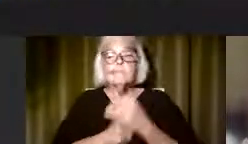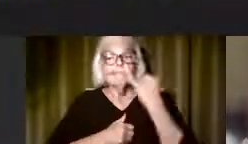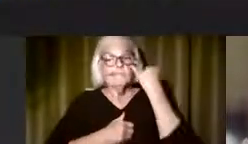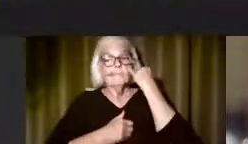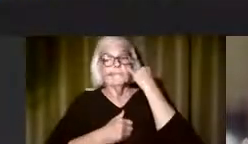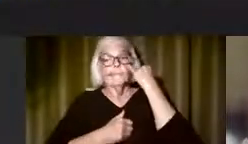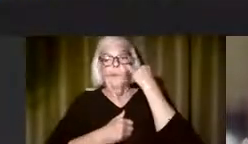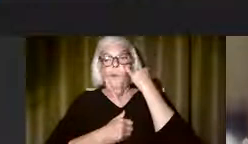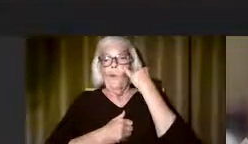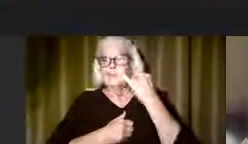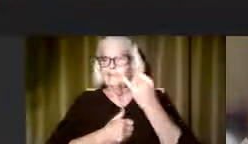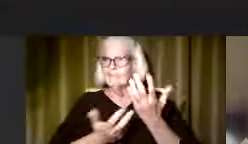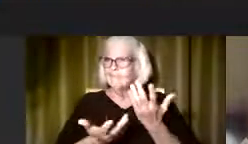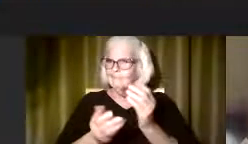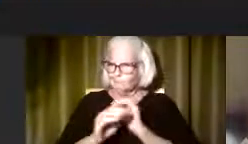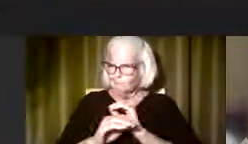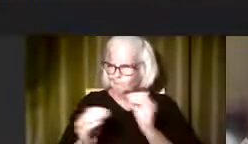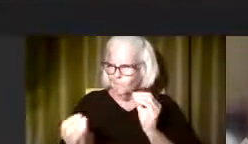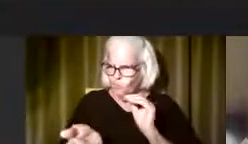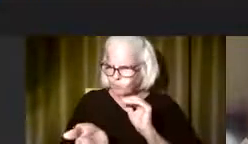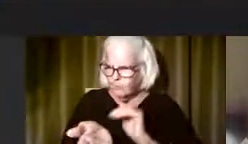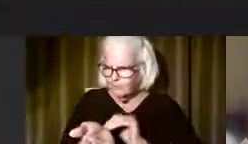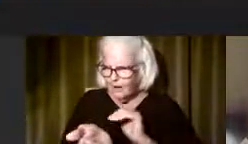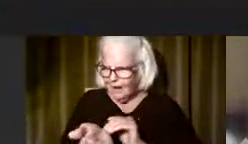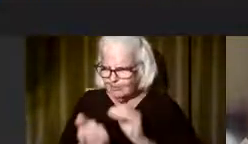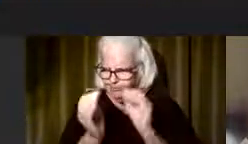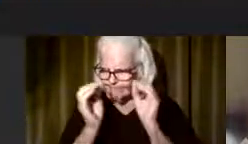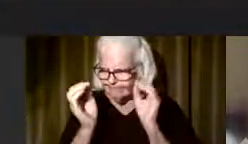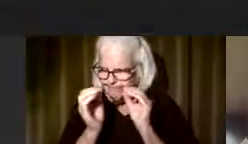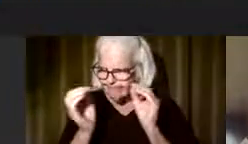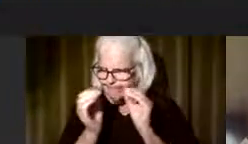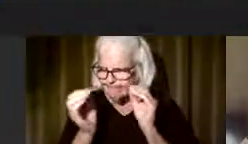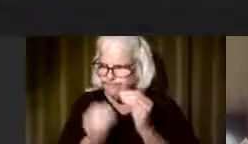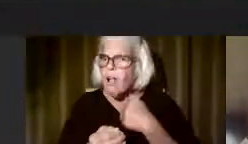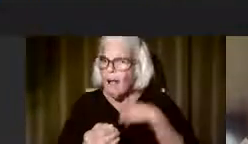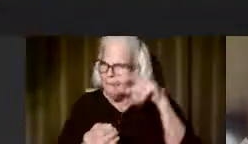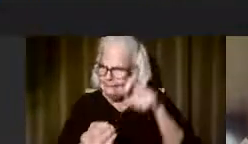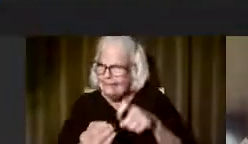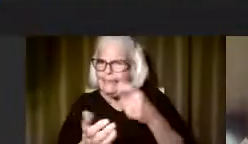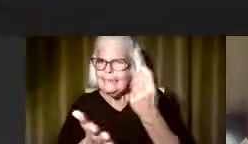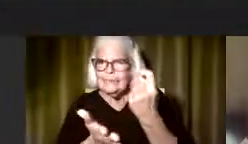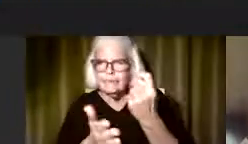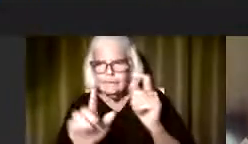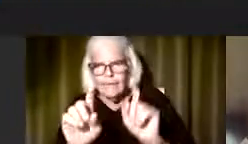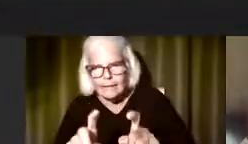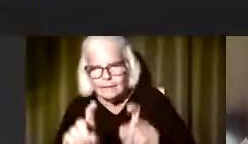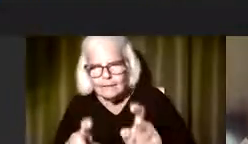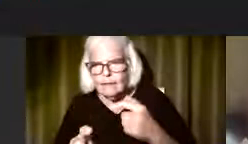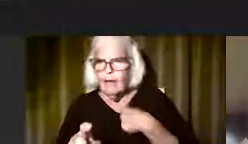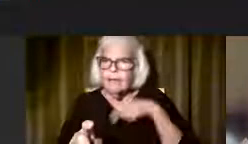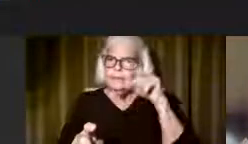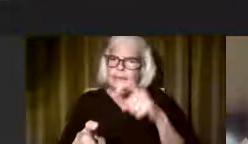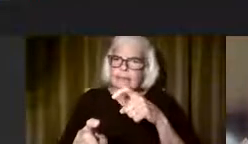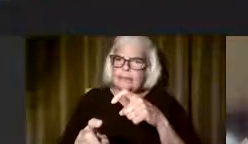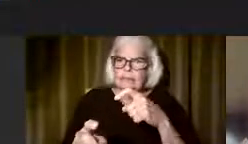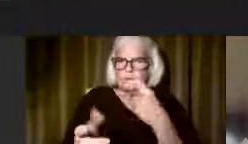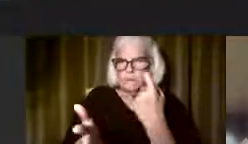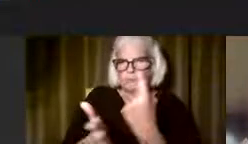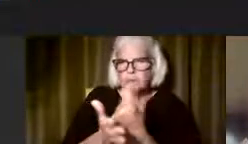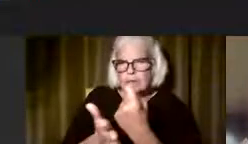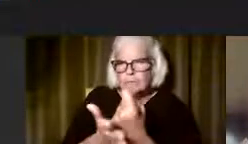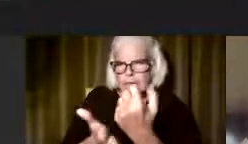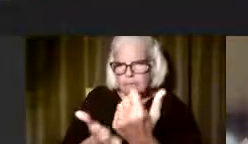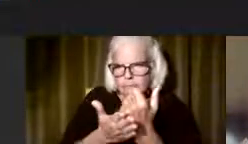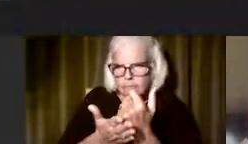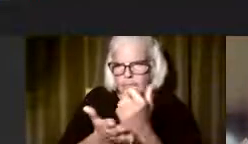testing and treatment potentially because of symptoms, they can call 211 to get information